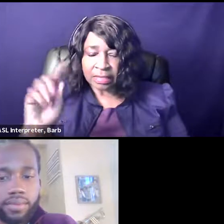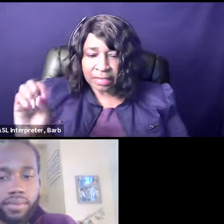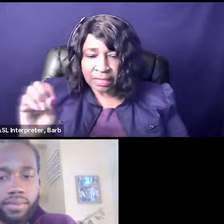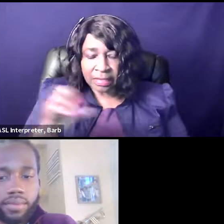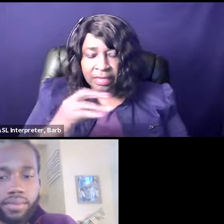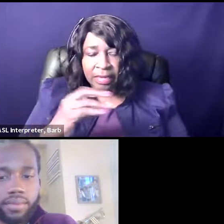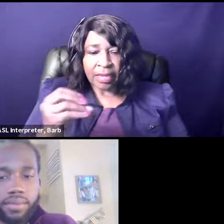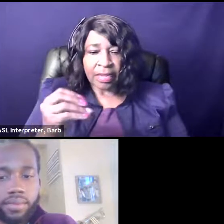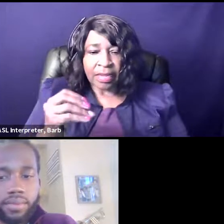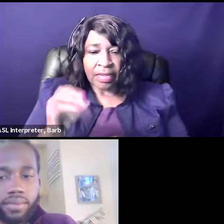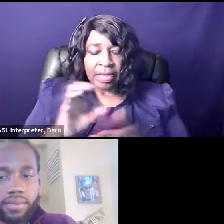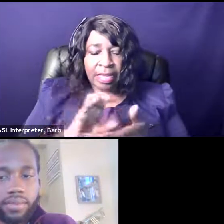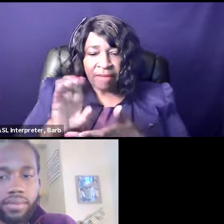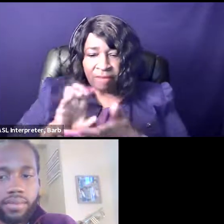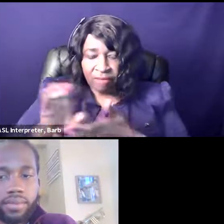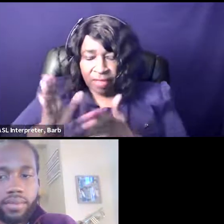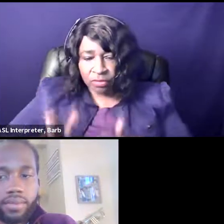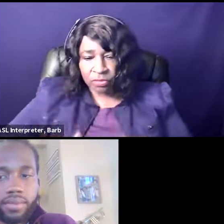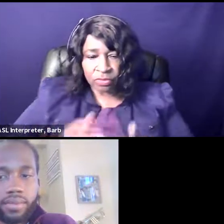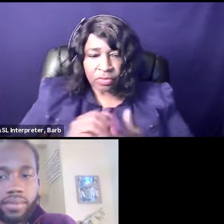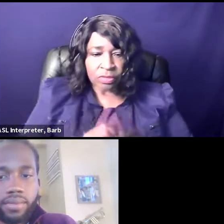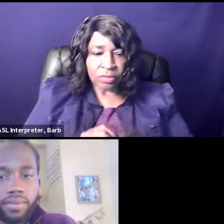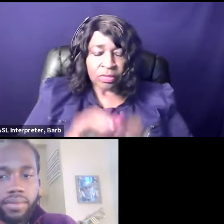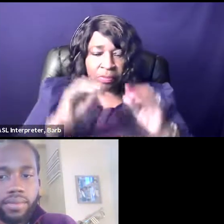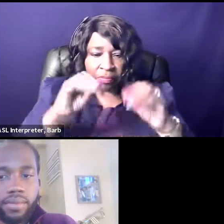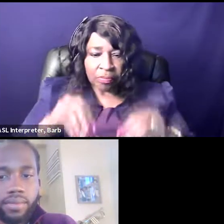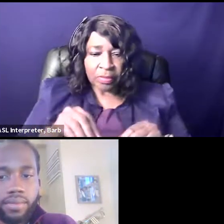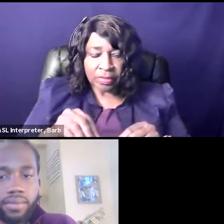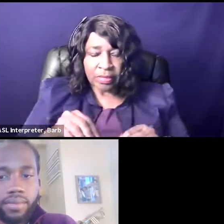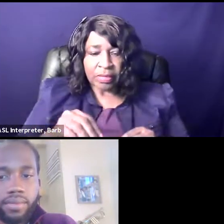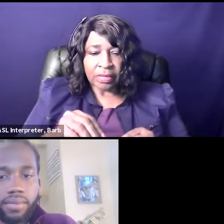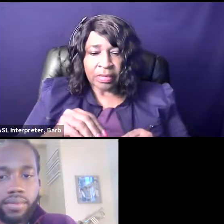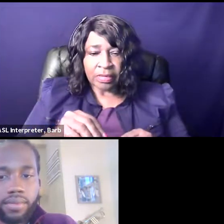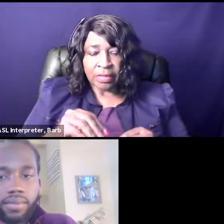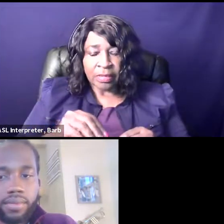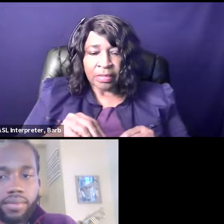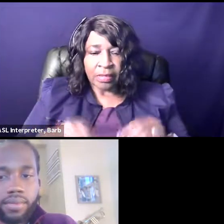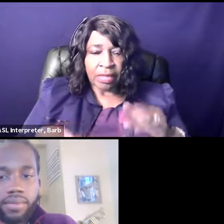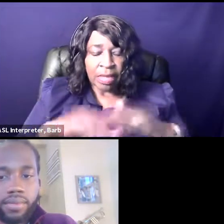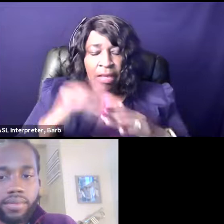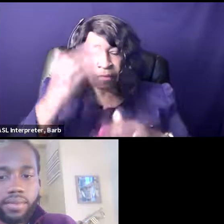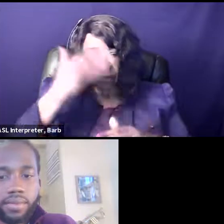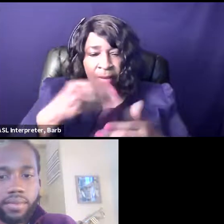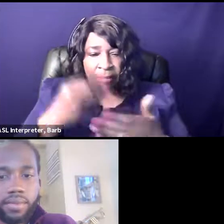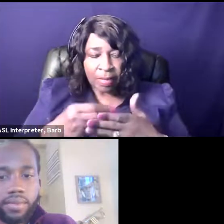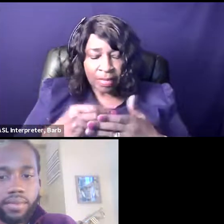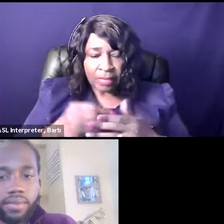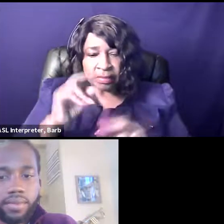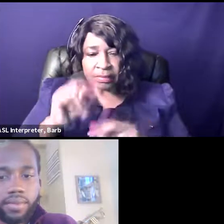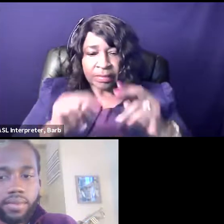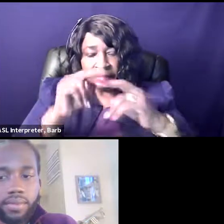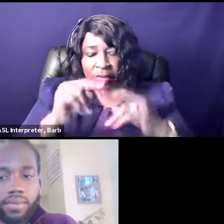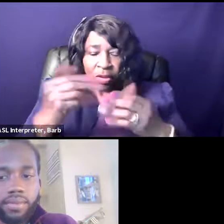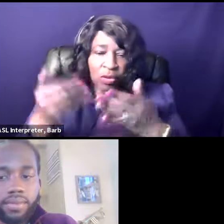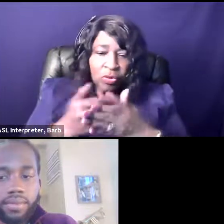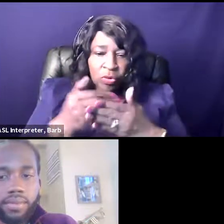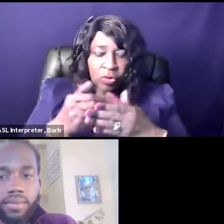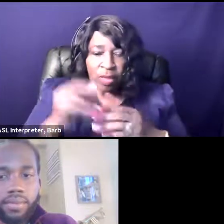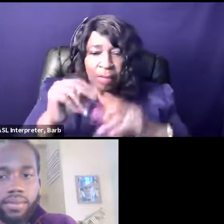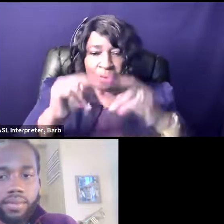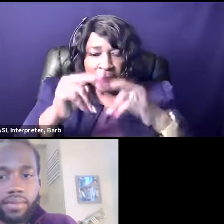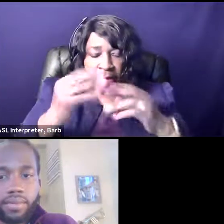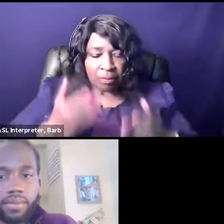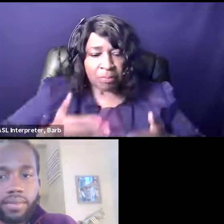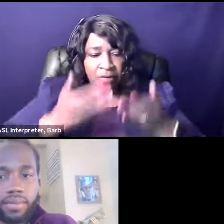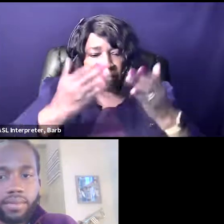So investors, put up front money into the utility to build infrastructure and provide energy for us,